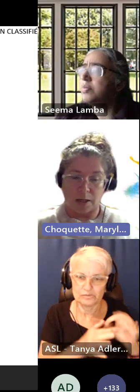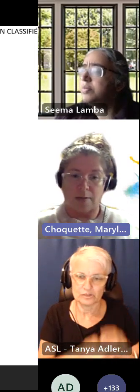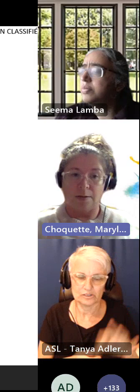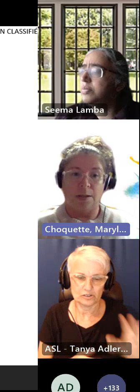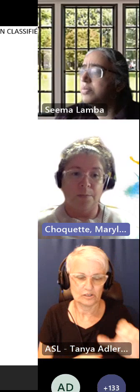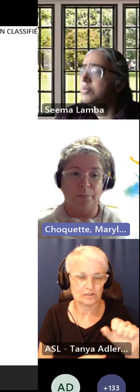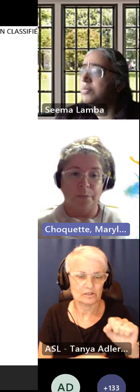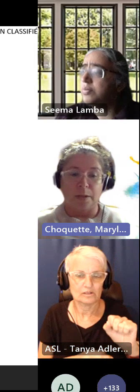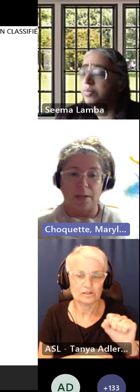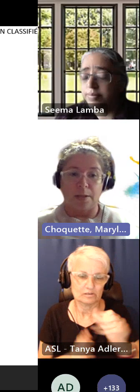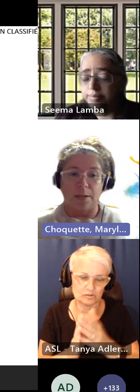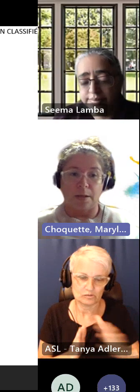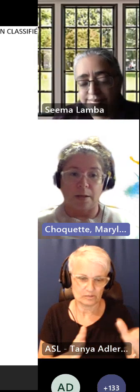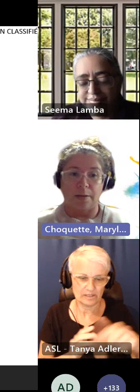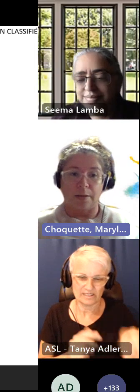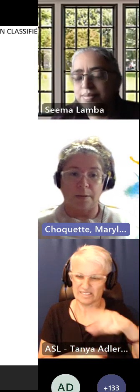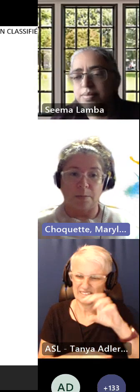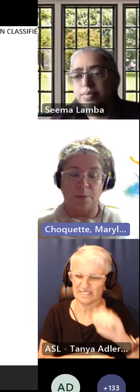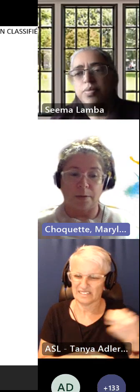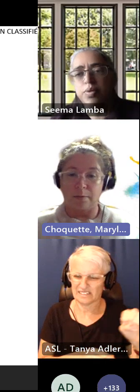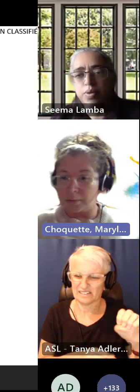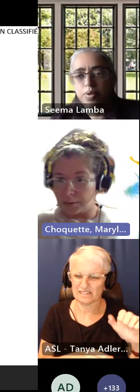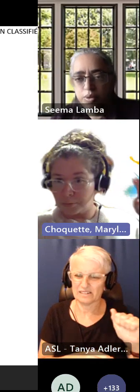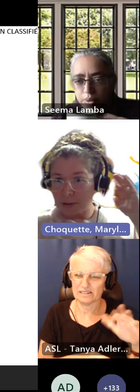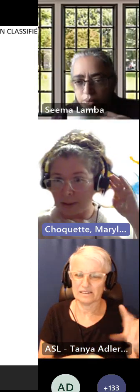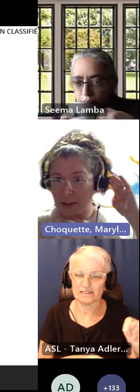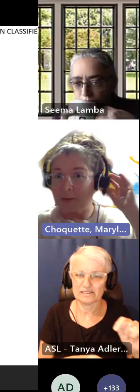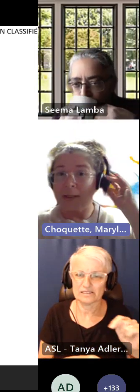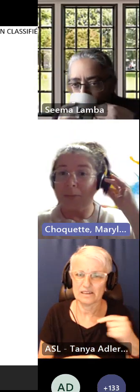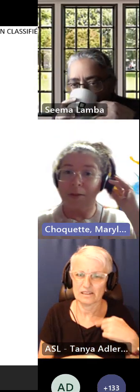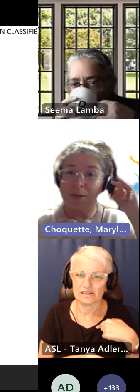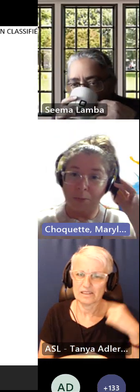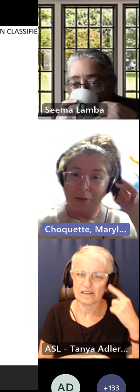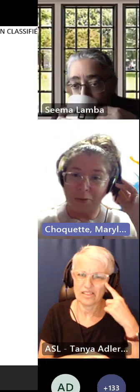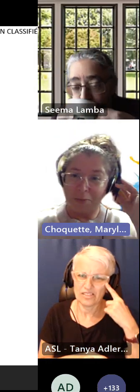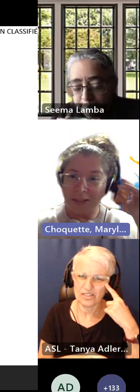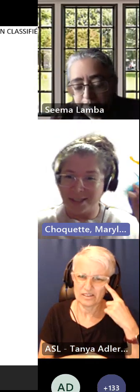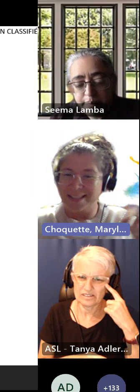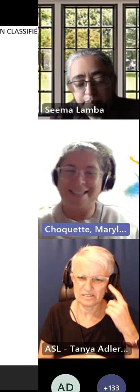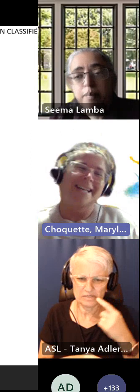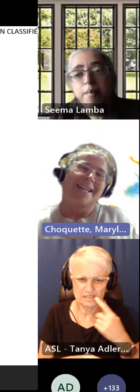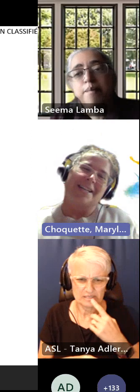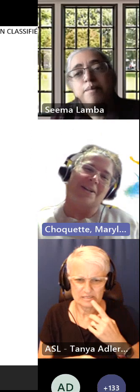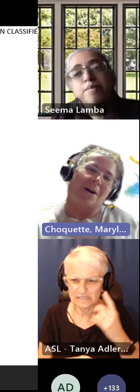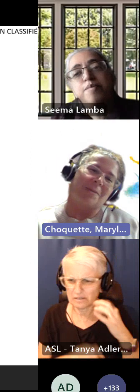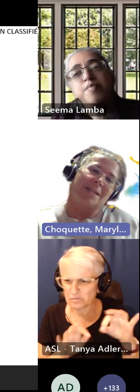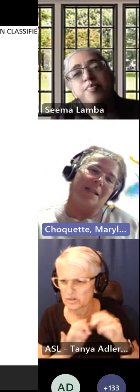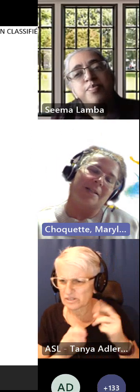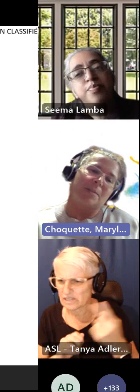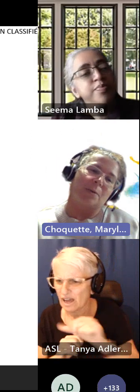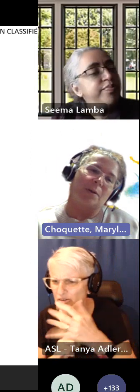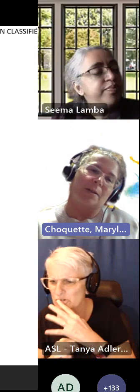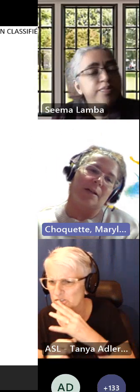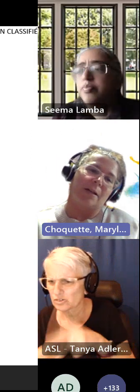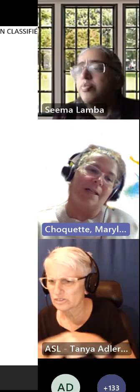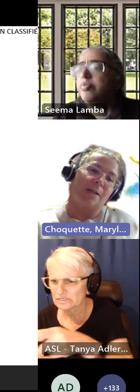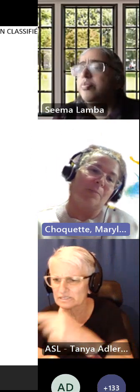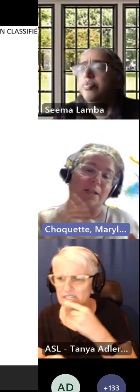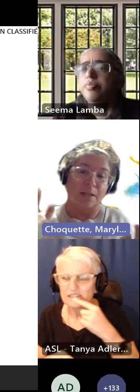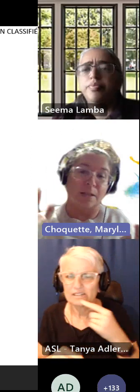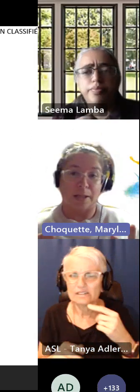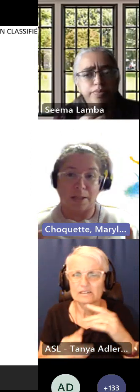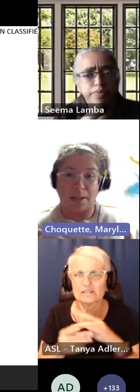of the EE Act. And I think it's important, I think, but somebody also mentioned in the comments that it's important